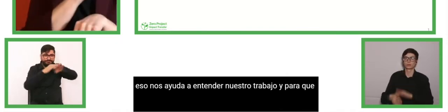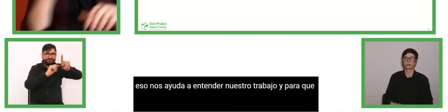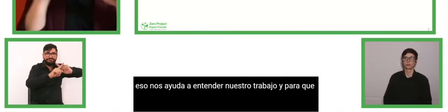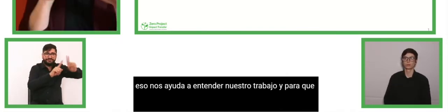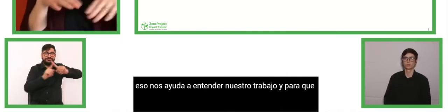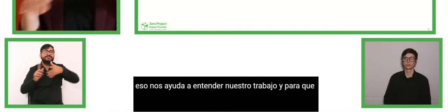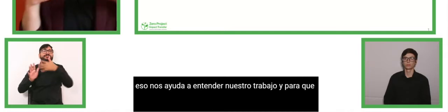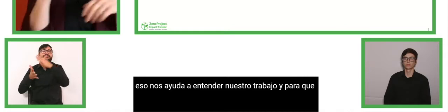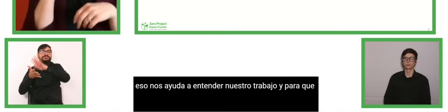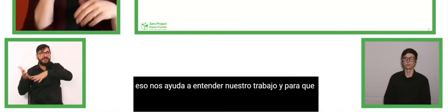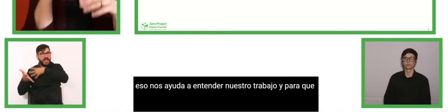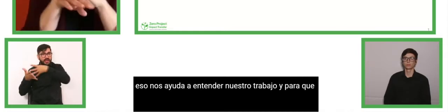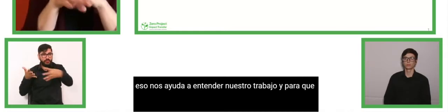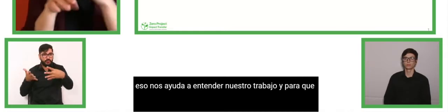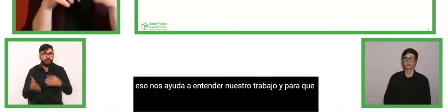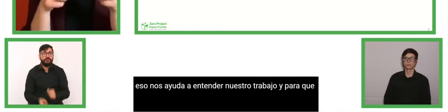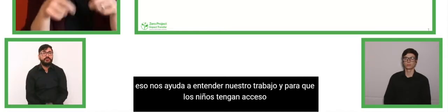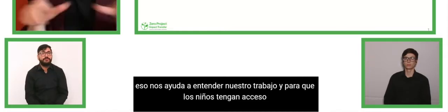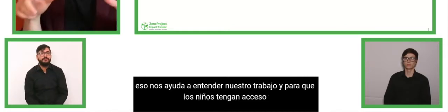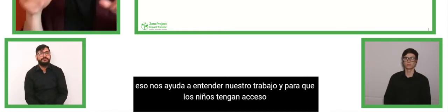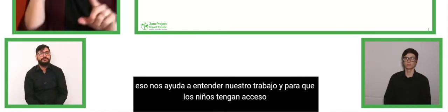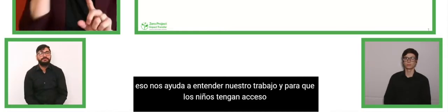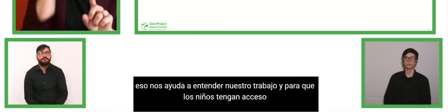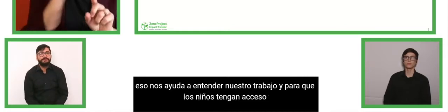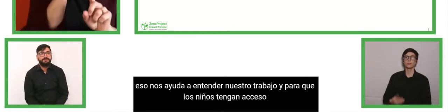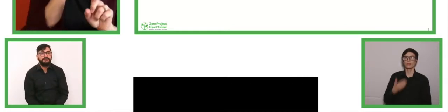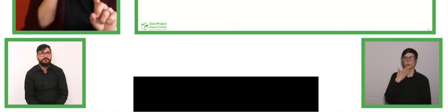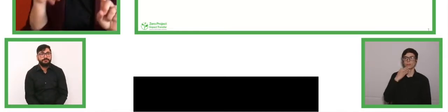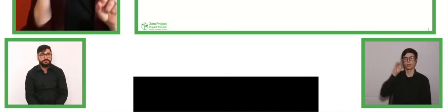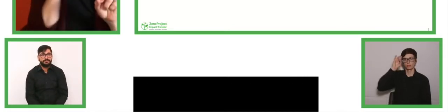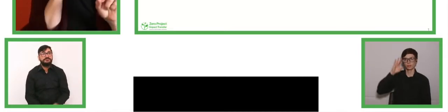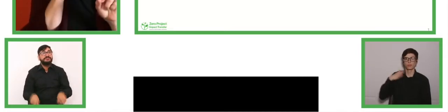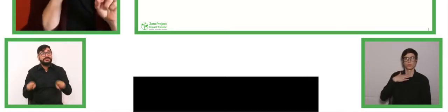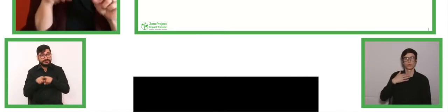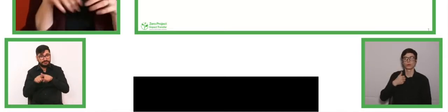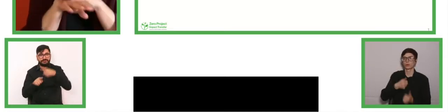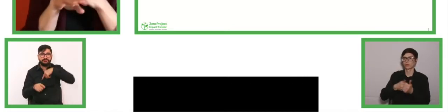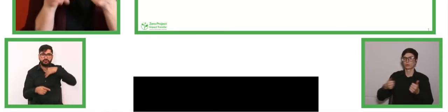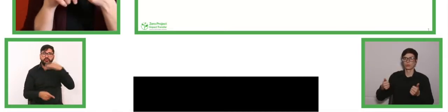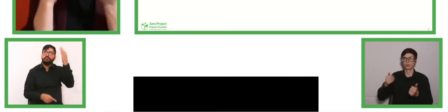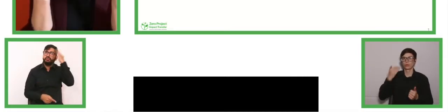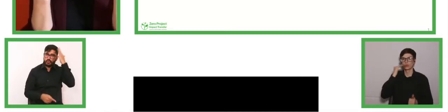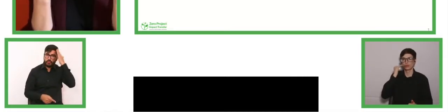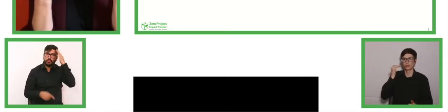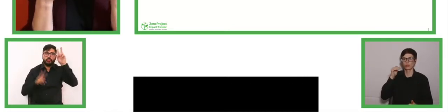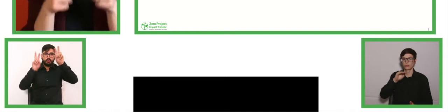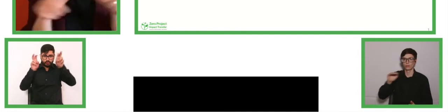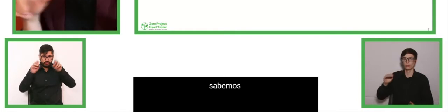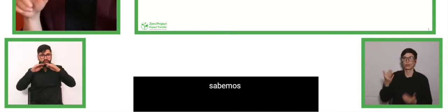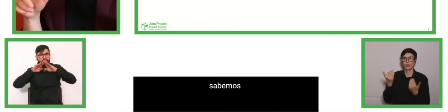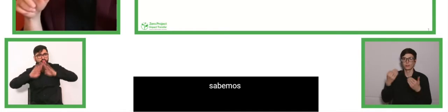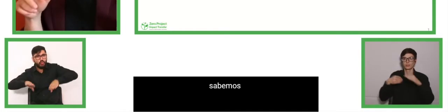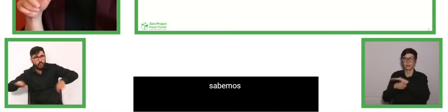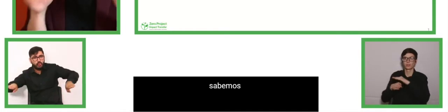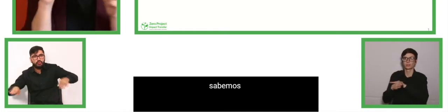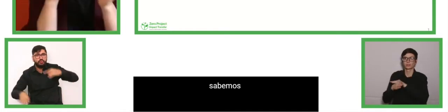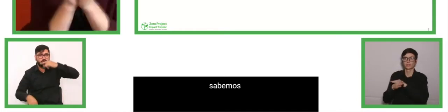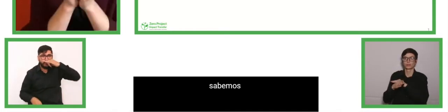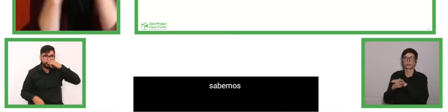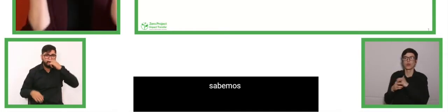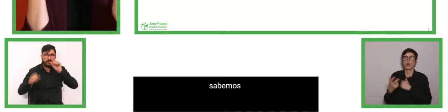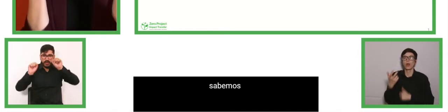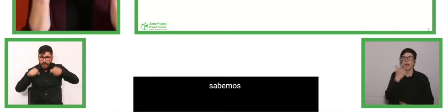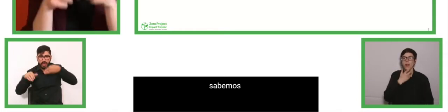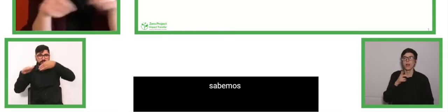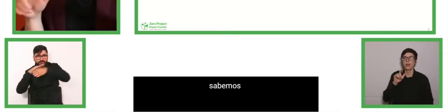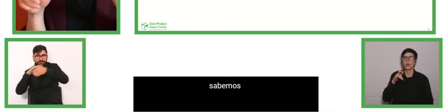Research has shown, we know that all children need access to language, and deaf children specifically need access to a